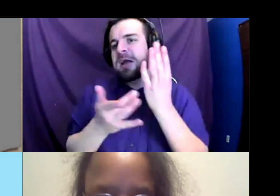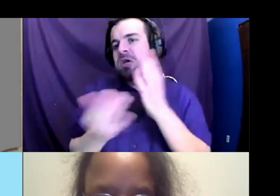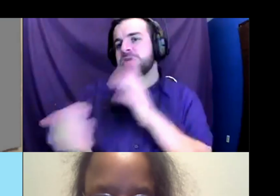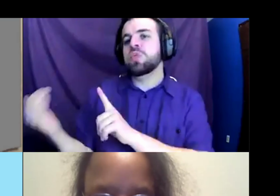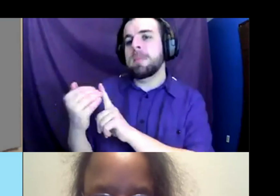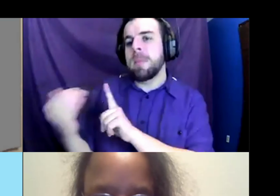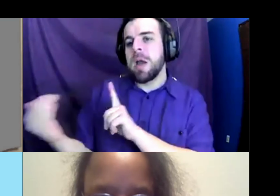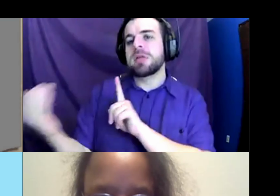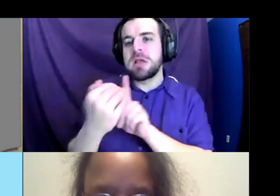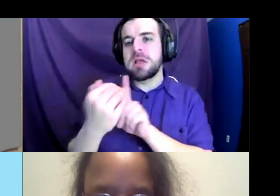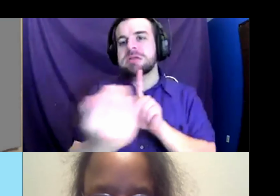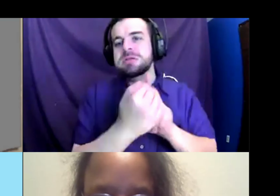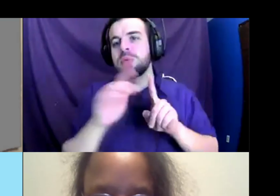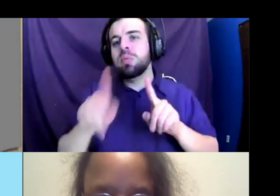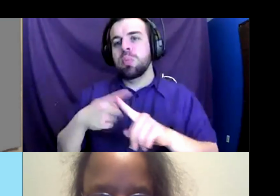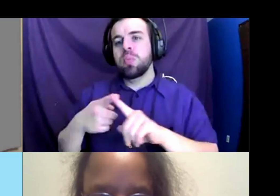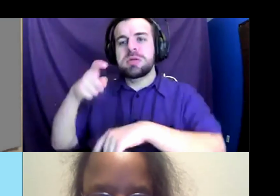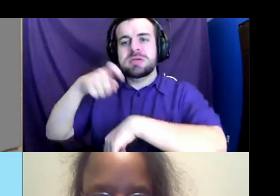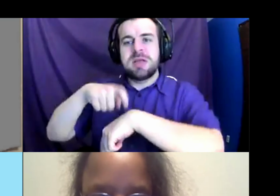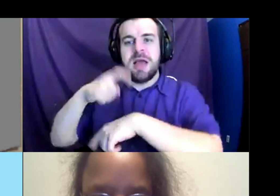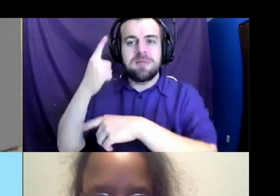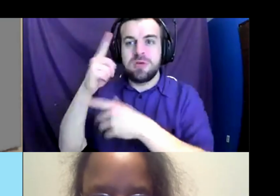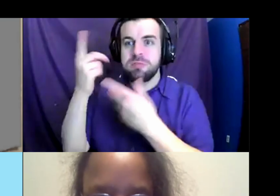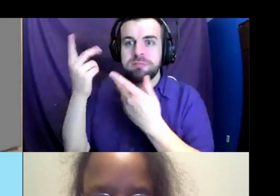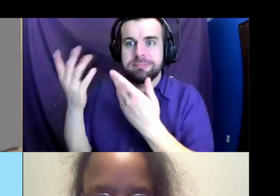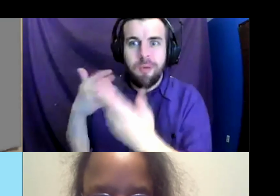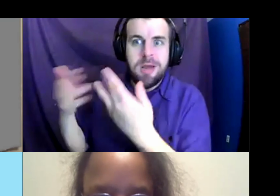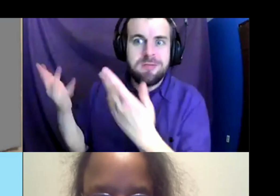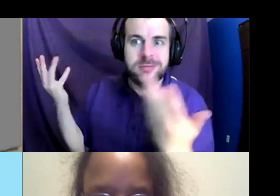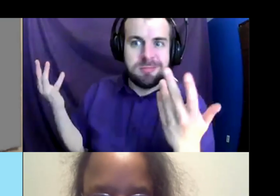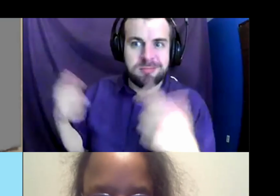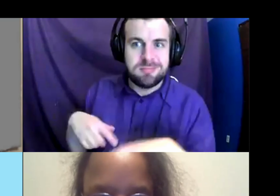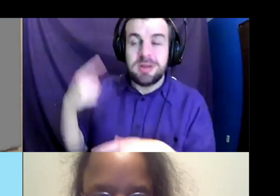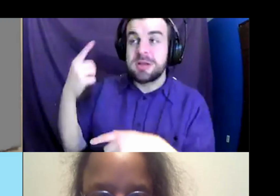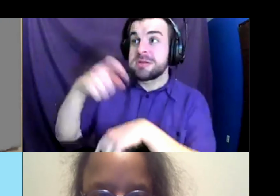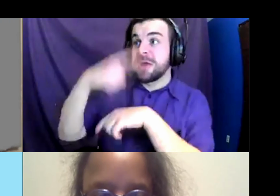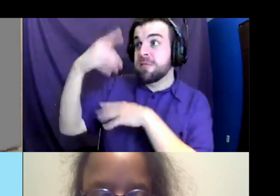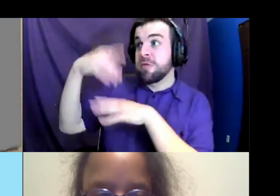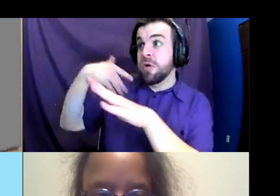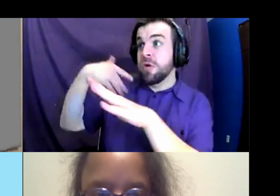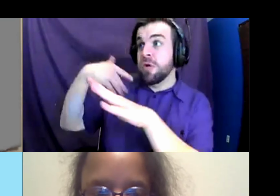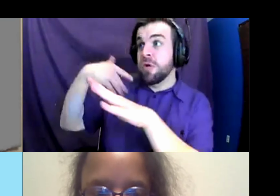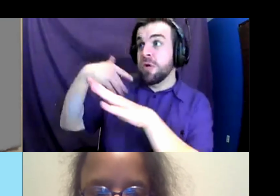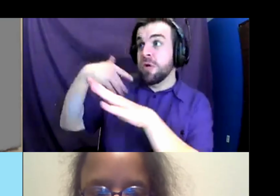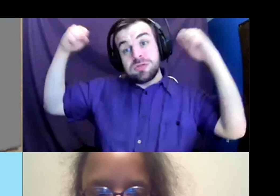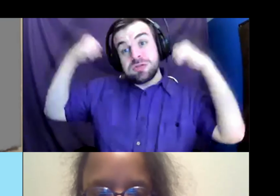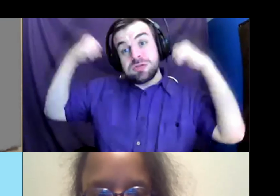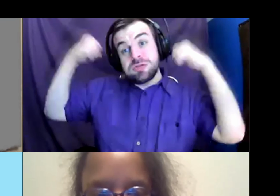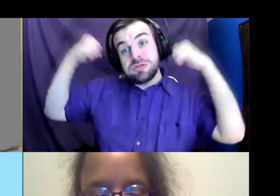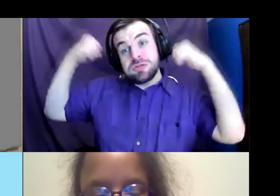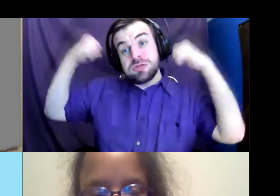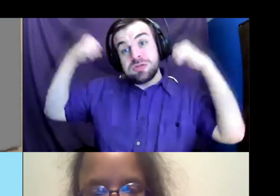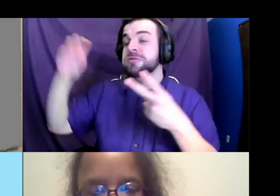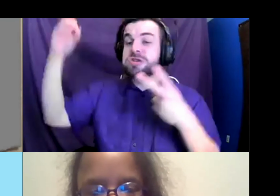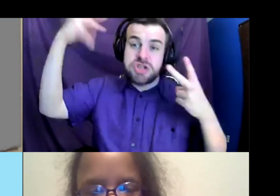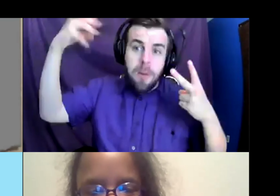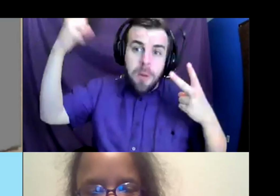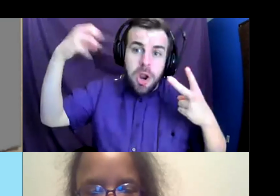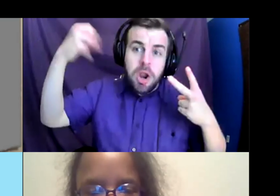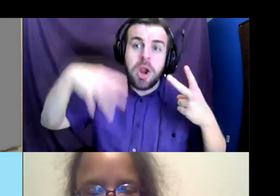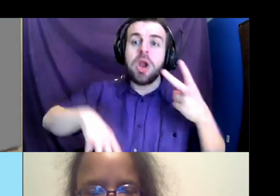when it's time to do whatever. You know, time to go for a walk and get some exercise, time to take a shower, any of those.